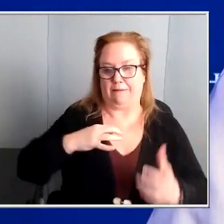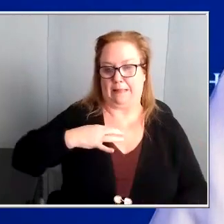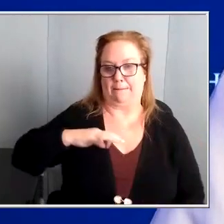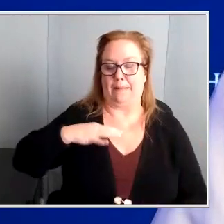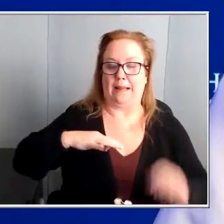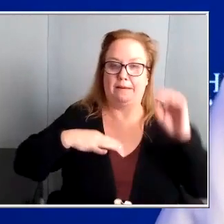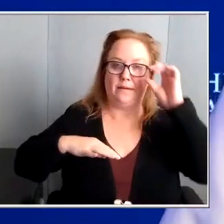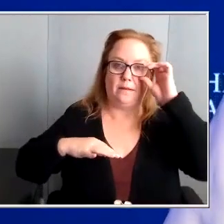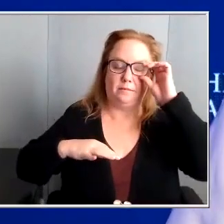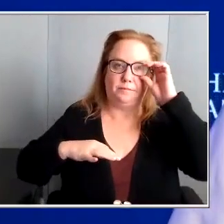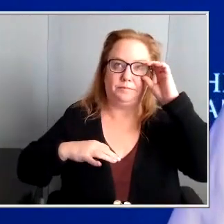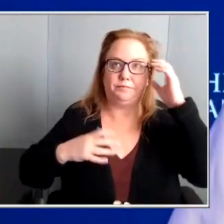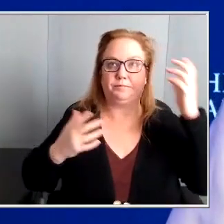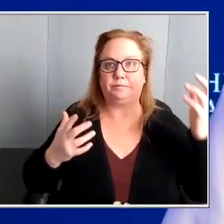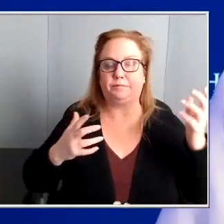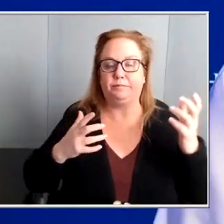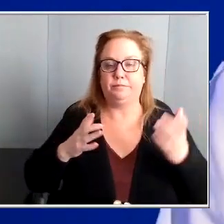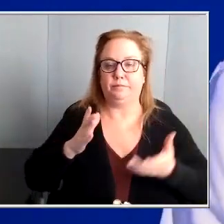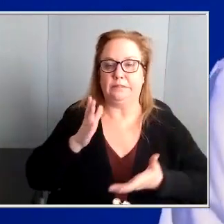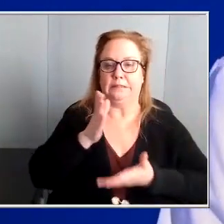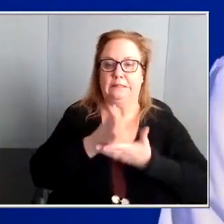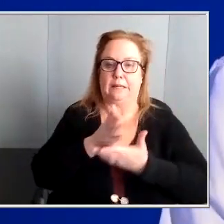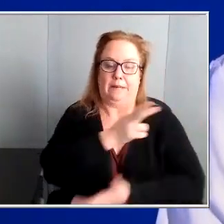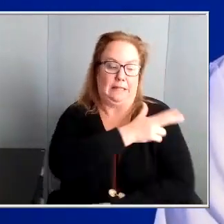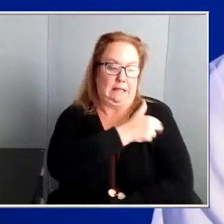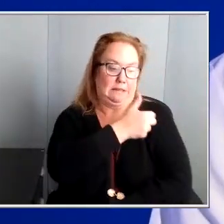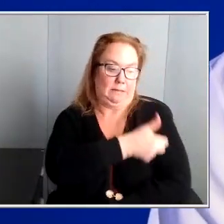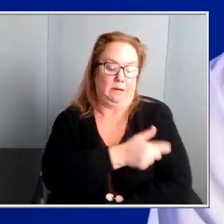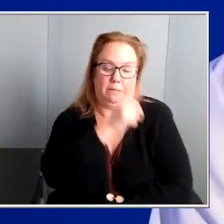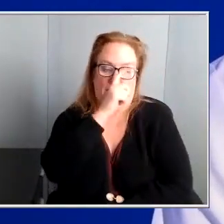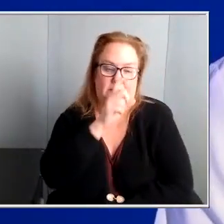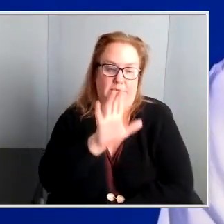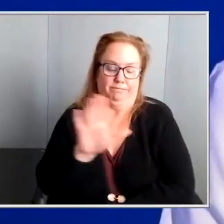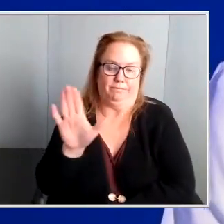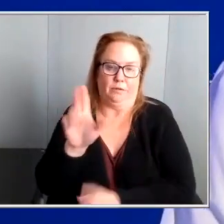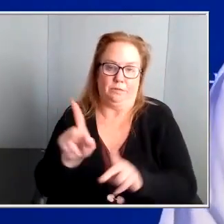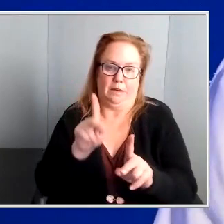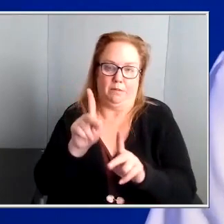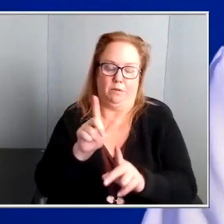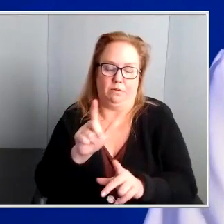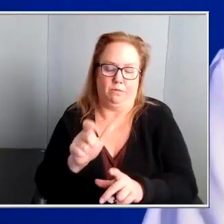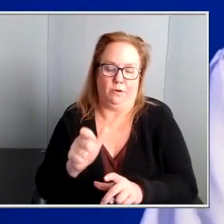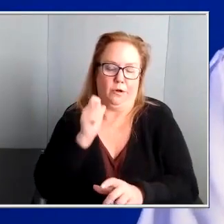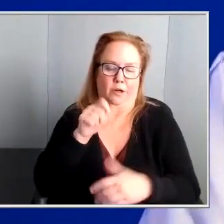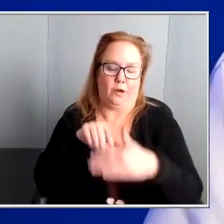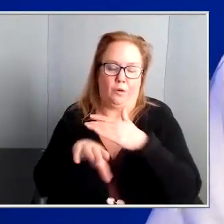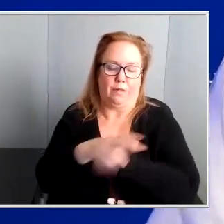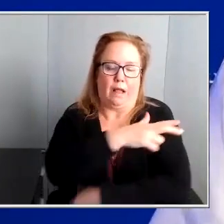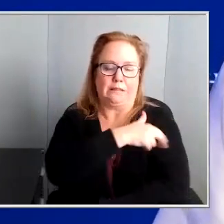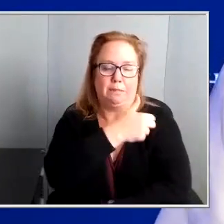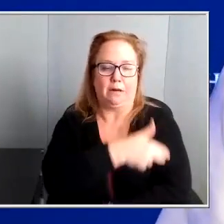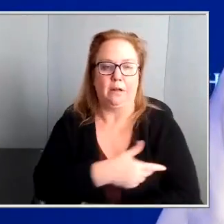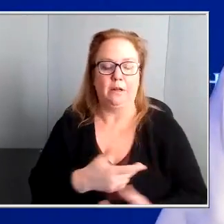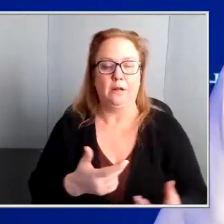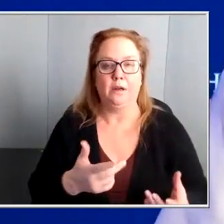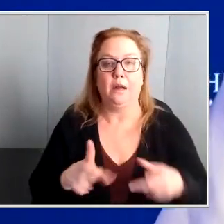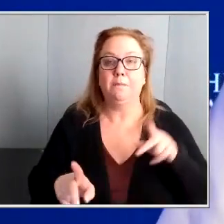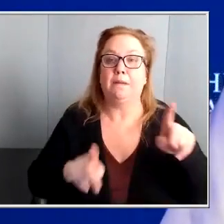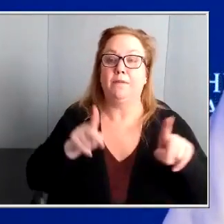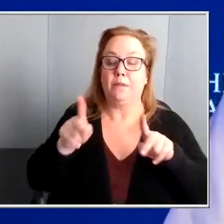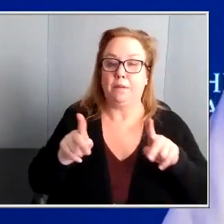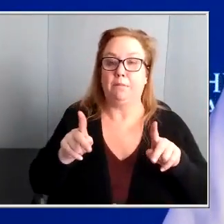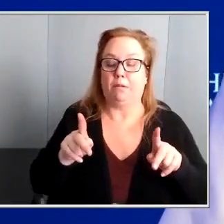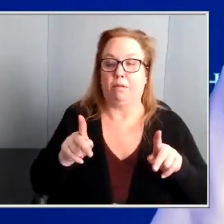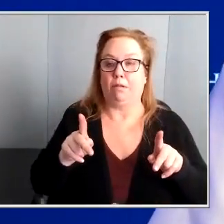of stopping the hospitalization, because those people probably were not going to go to the hospital anyways. But it's for those people that are